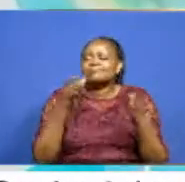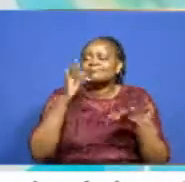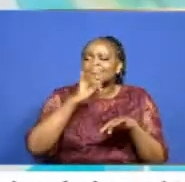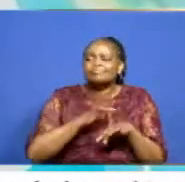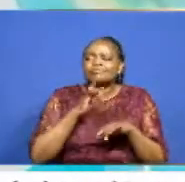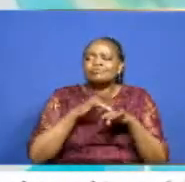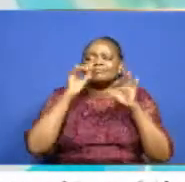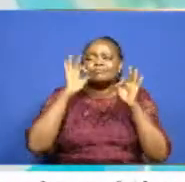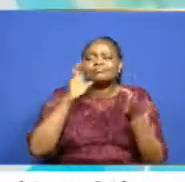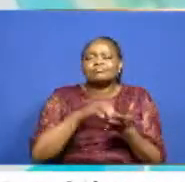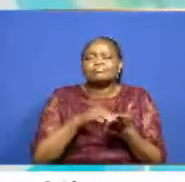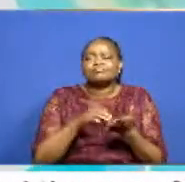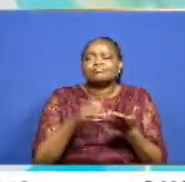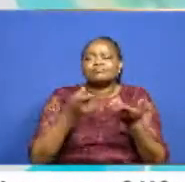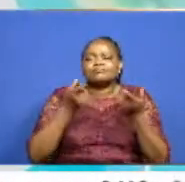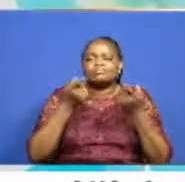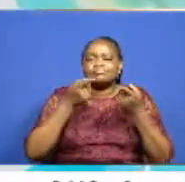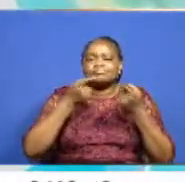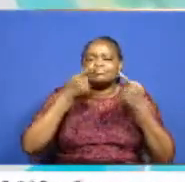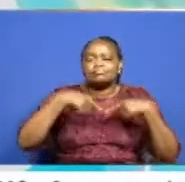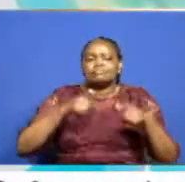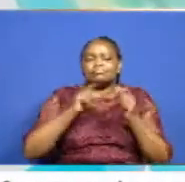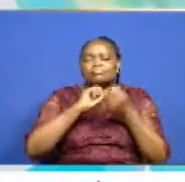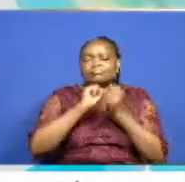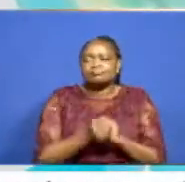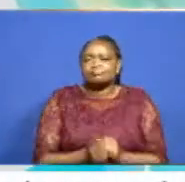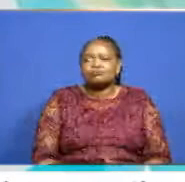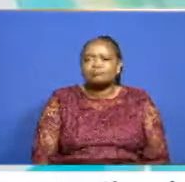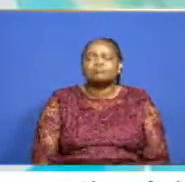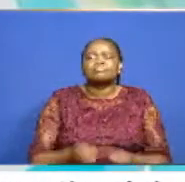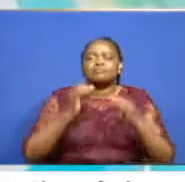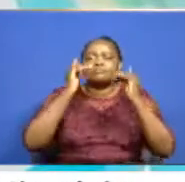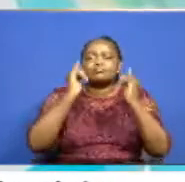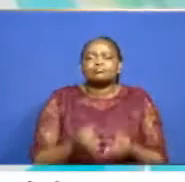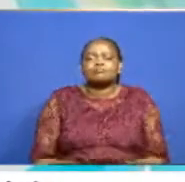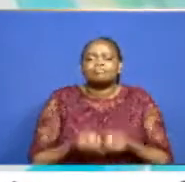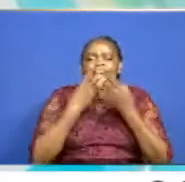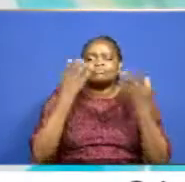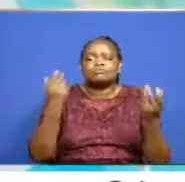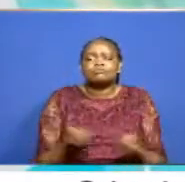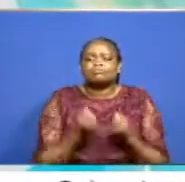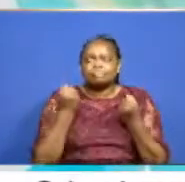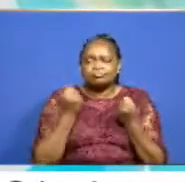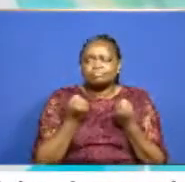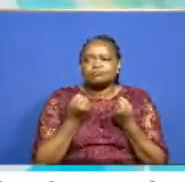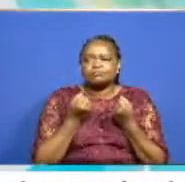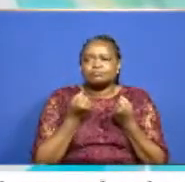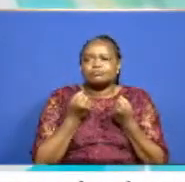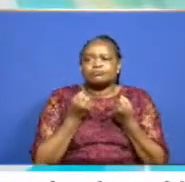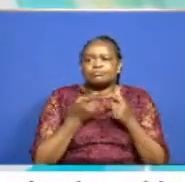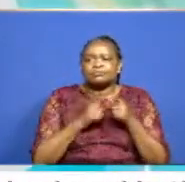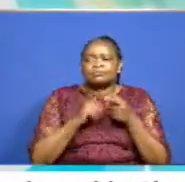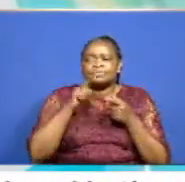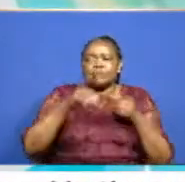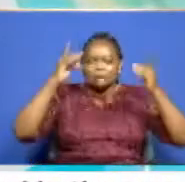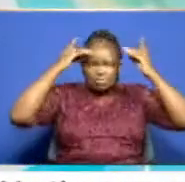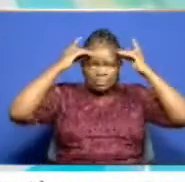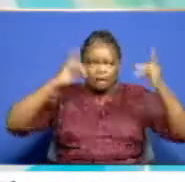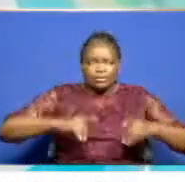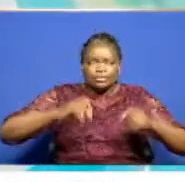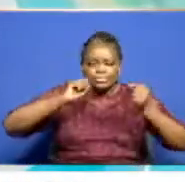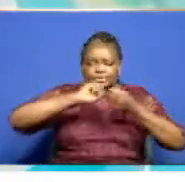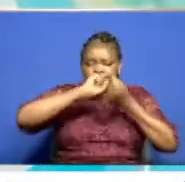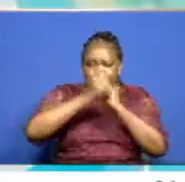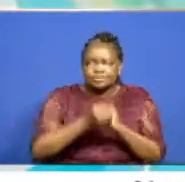if circumstances change. If new information comes to the stakeholders, then that decision can be